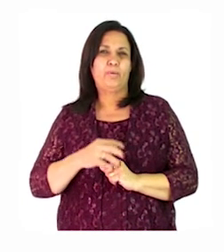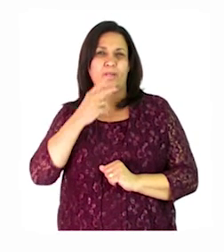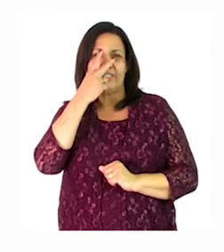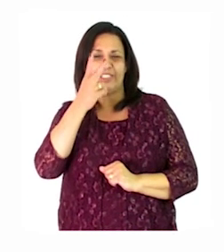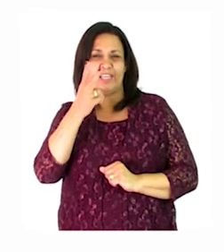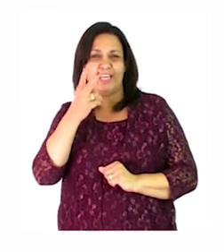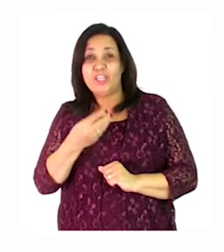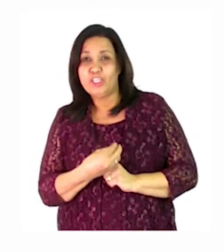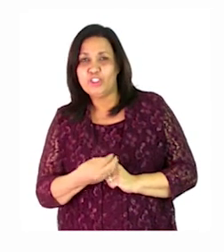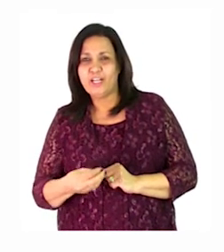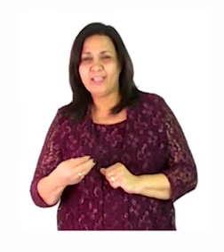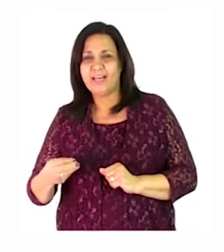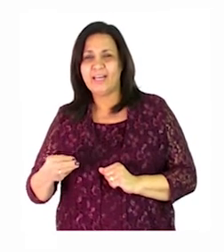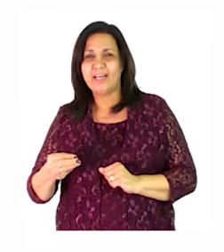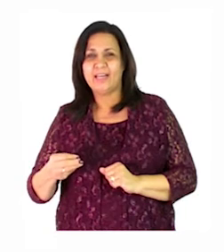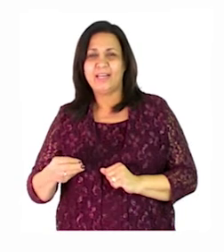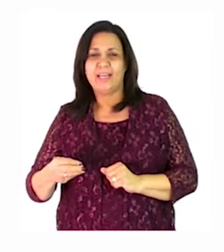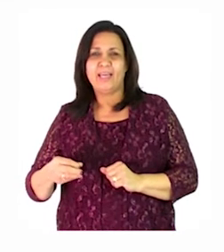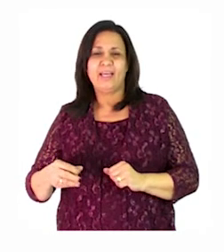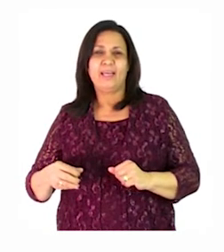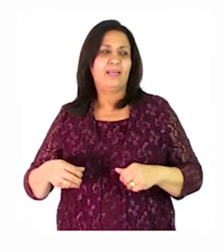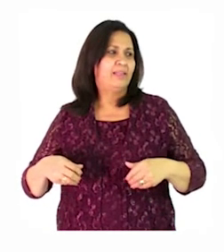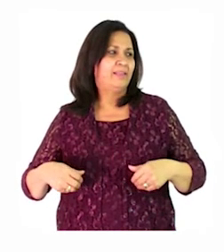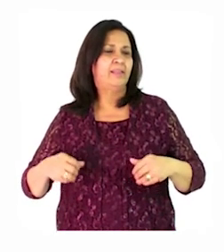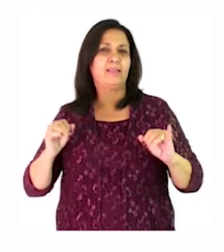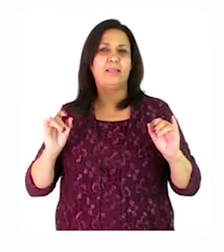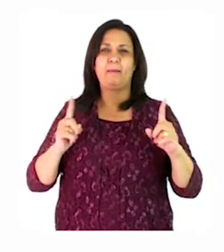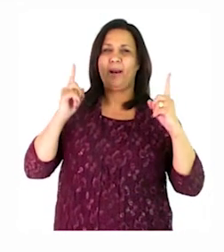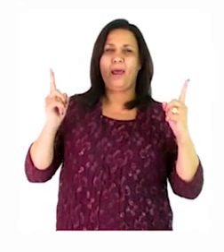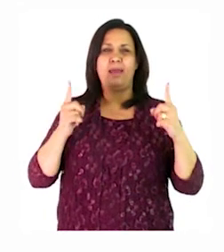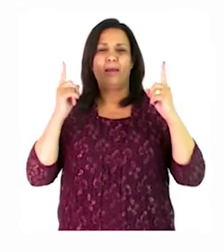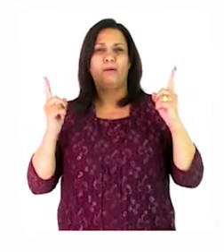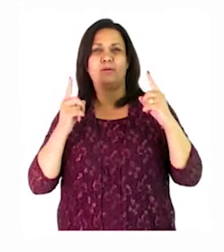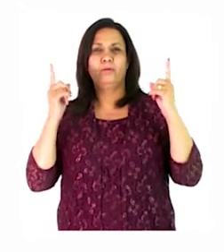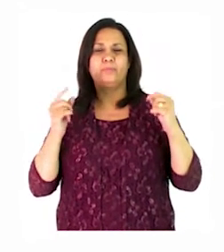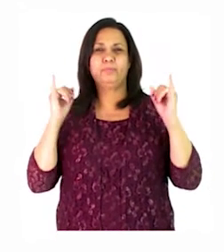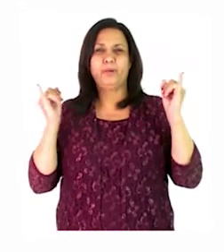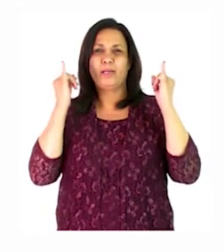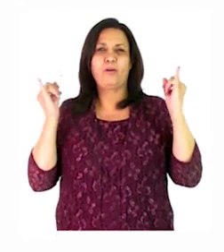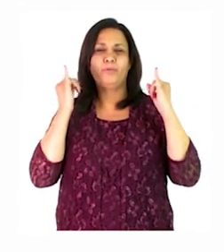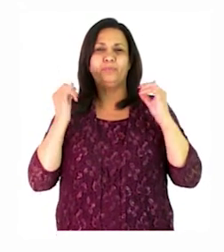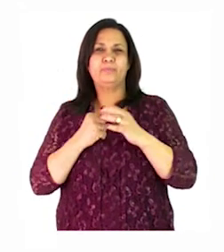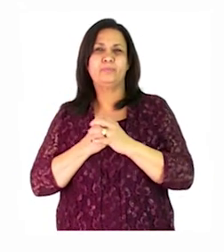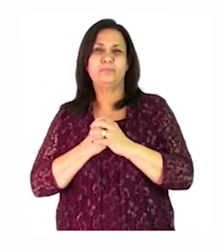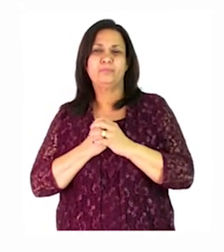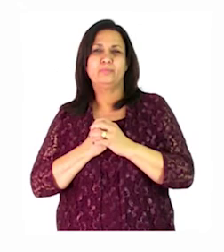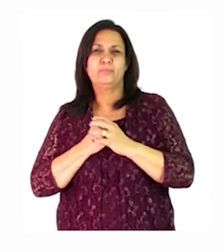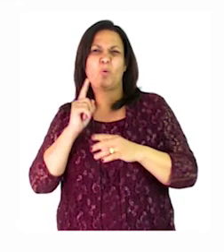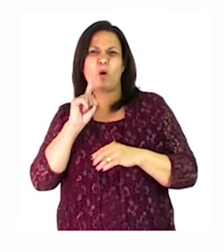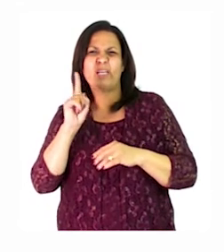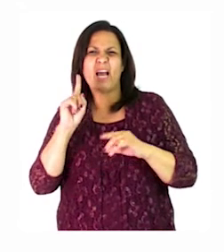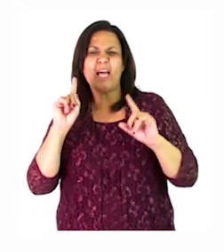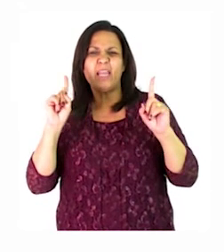the playground, and there are so many other things we can find in the playground. What are those things